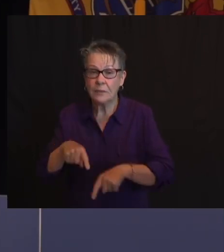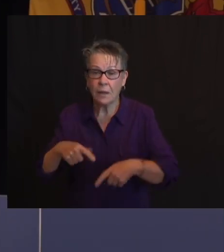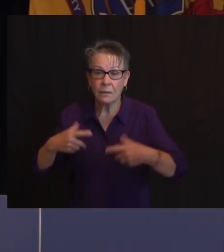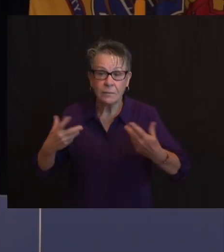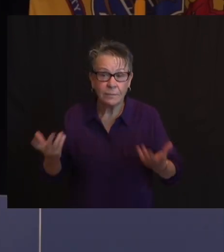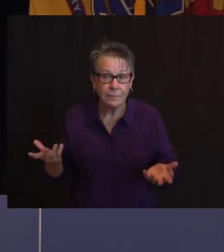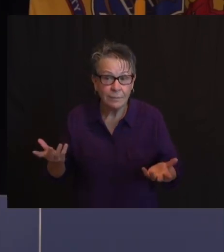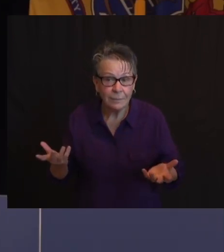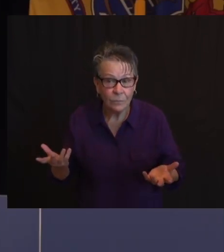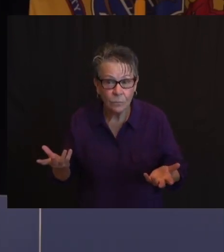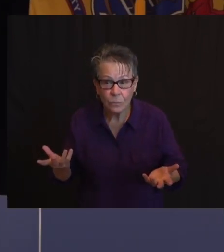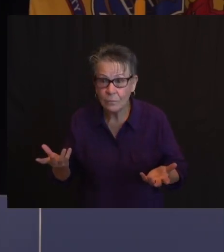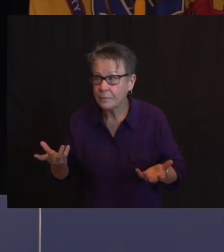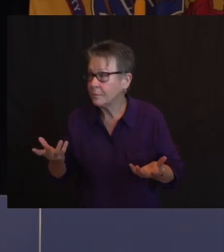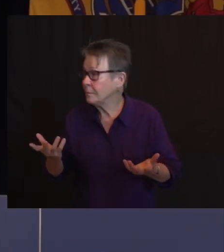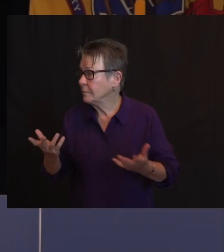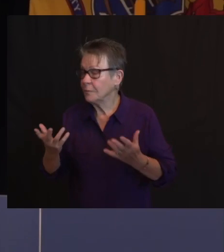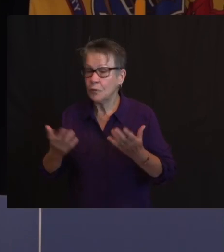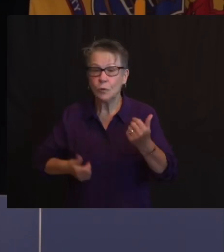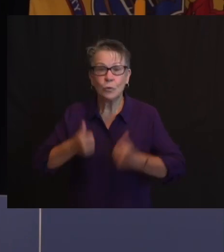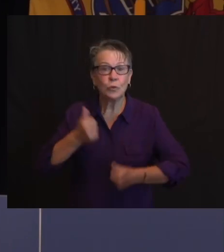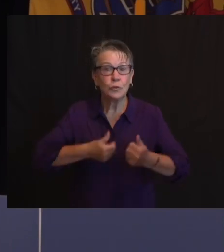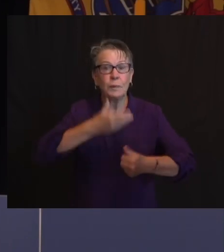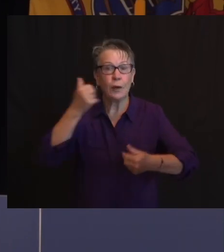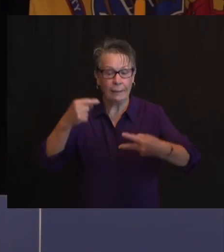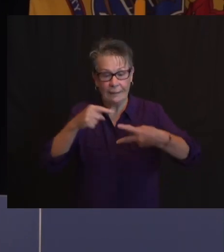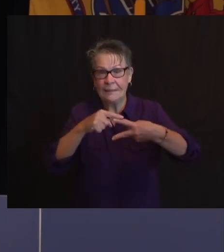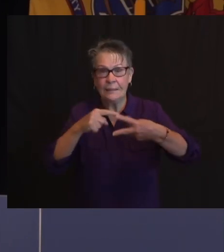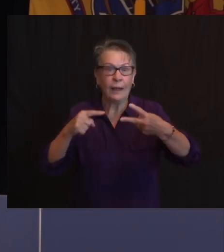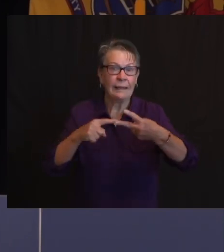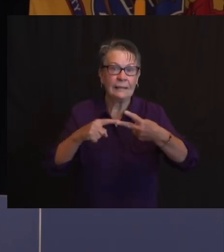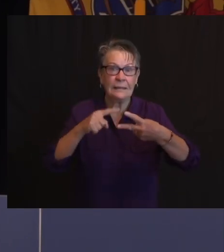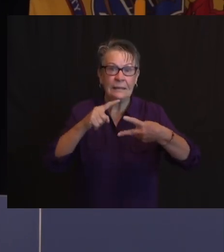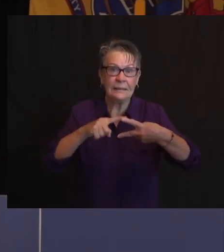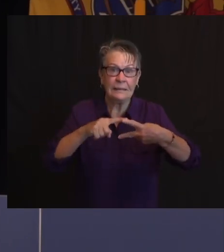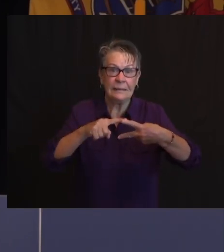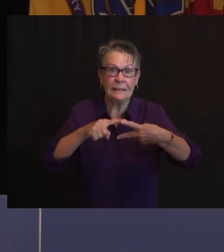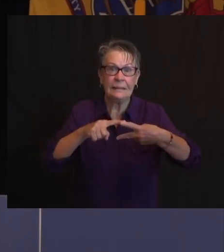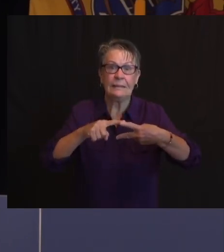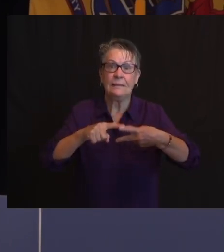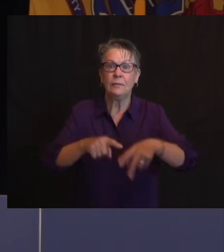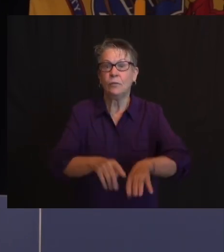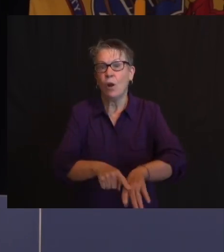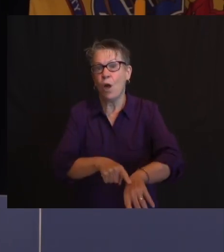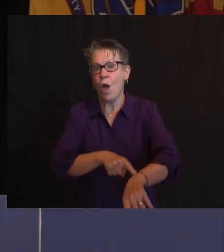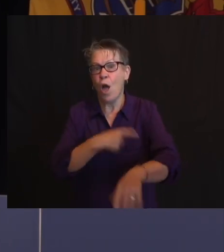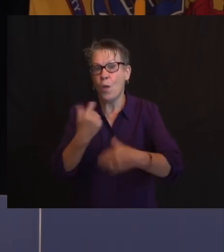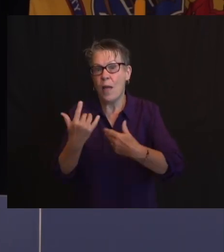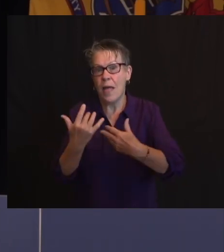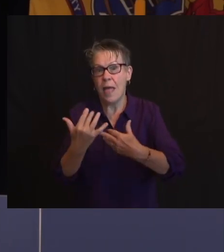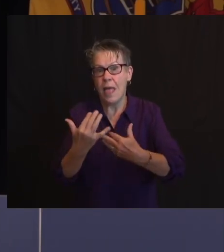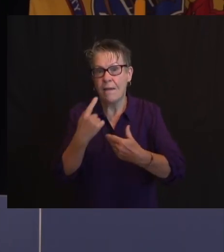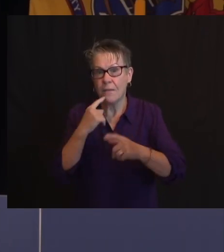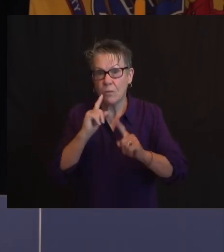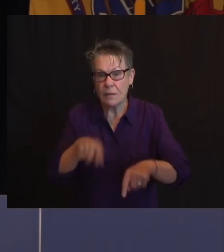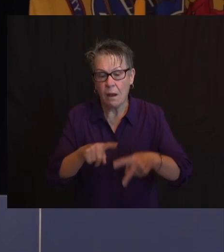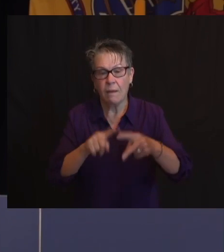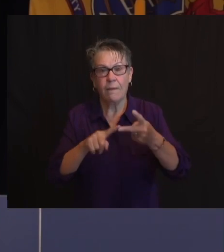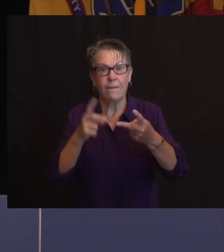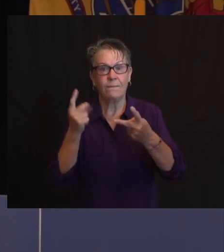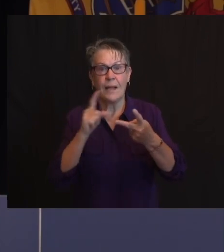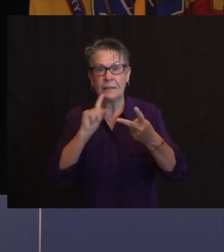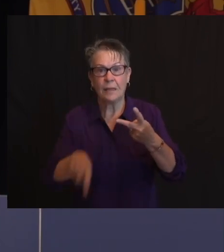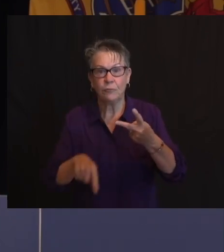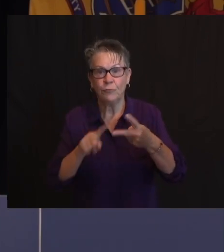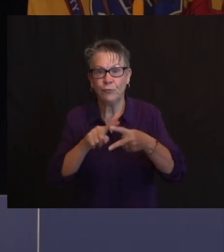work them together? We're still working to that, but there are certainly places that we think it will be used and should be used, and other places we're less